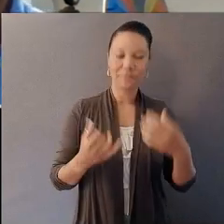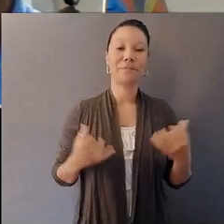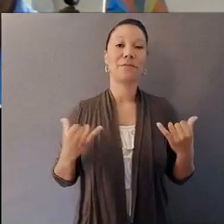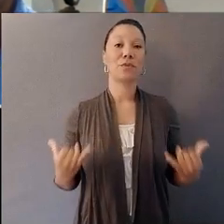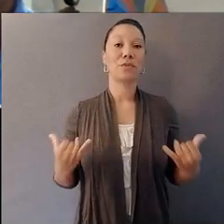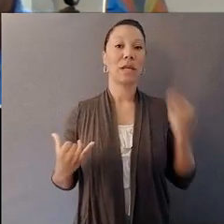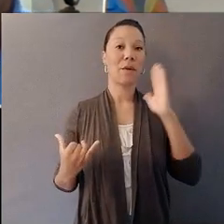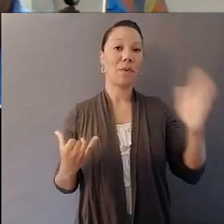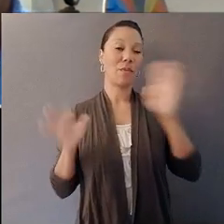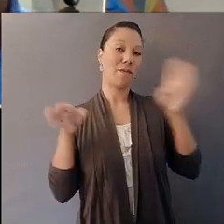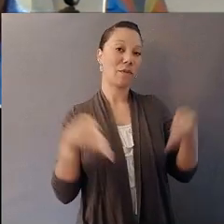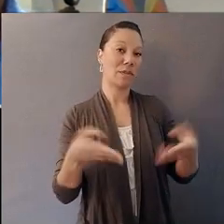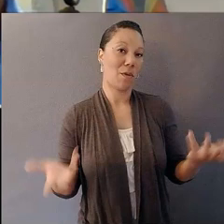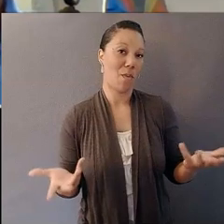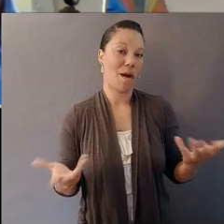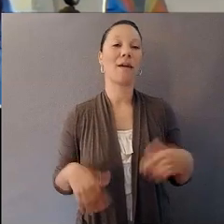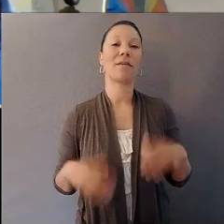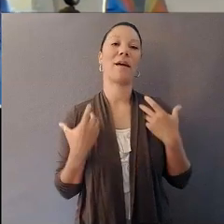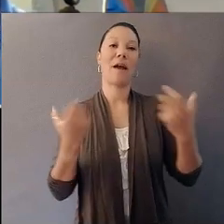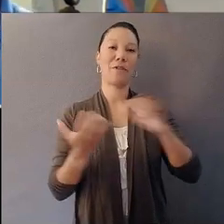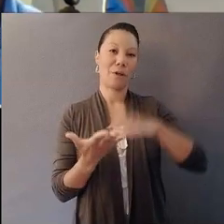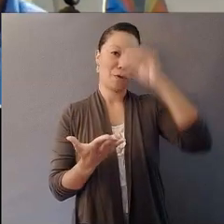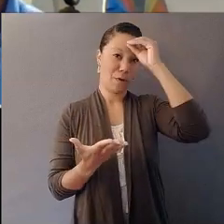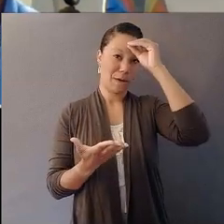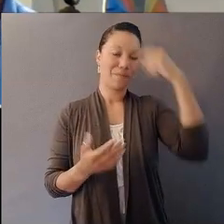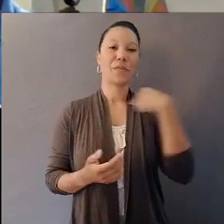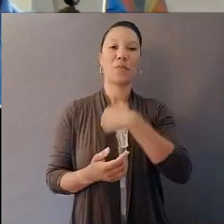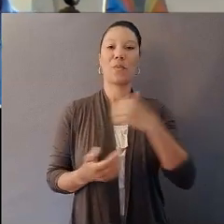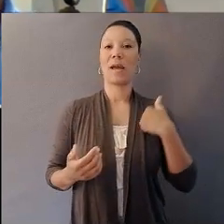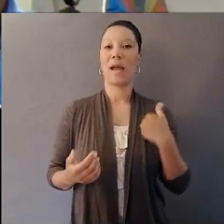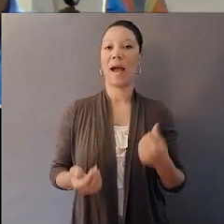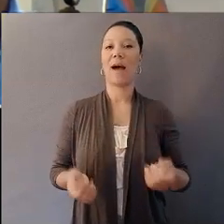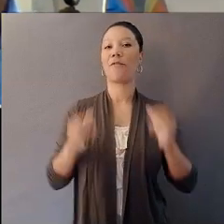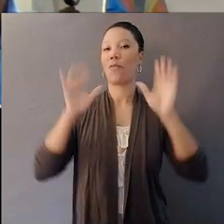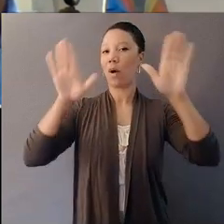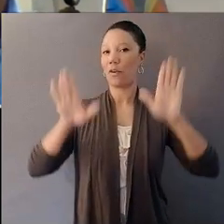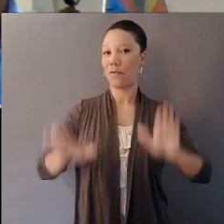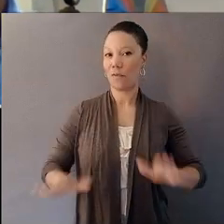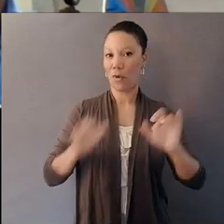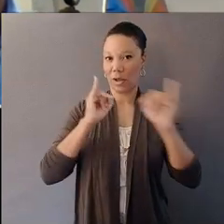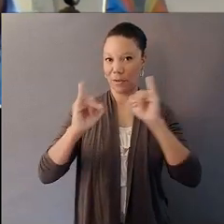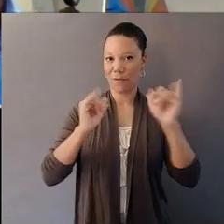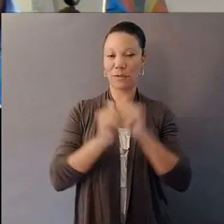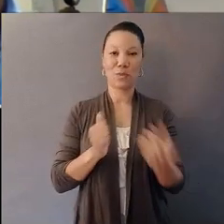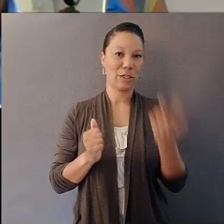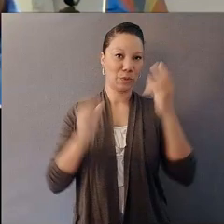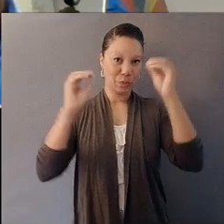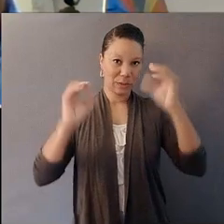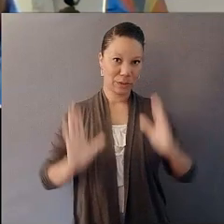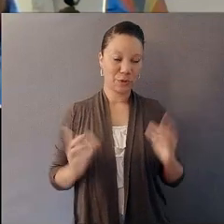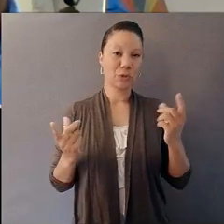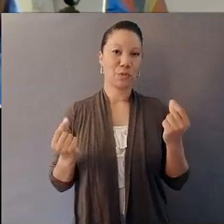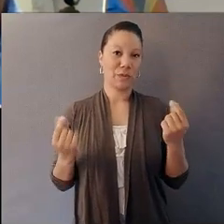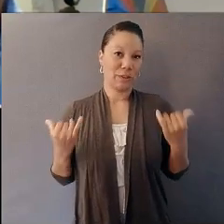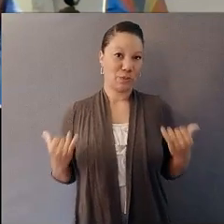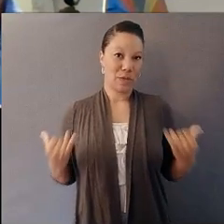features healthy learning. So we have two wonderful interviews with teachers that both Sandeep and I were able to do today,